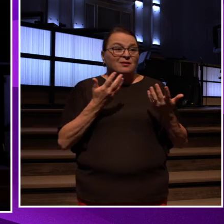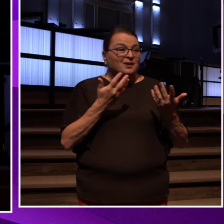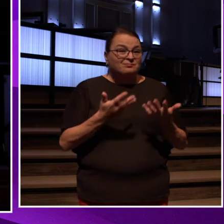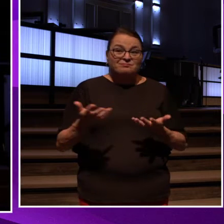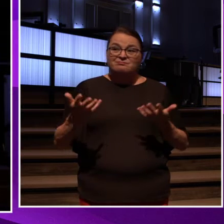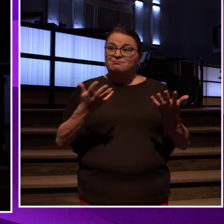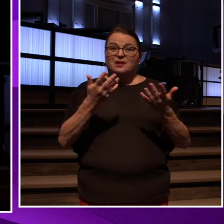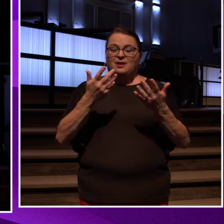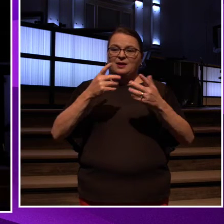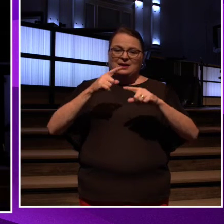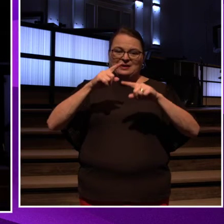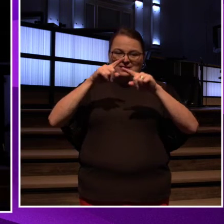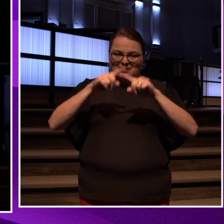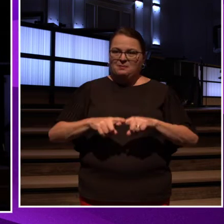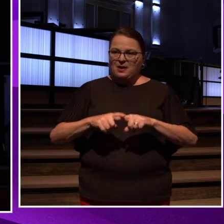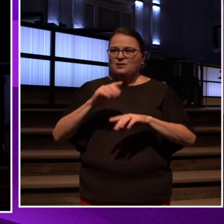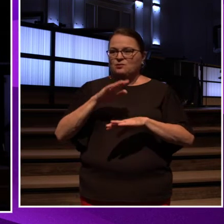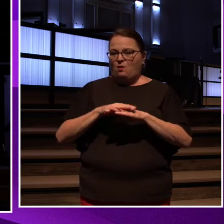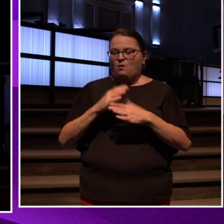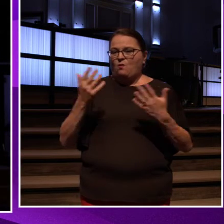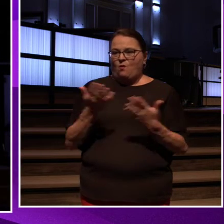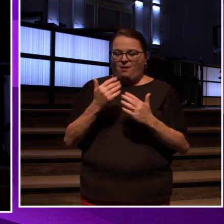depends on what life finds within you.